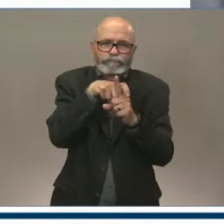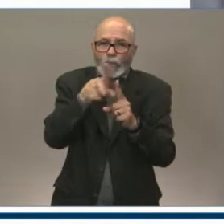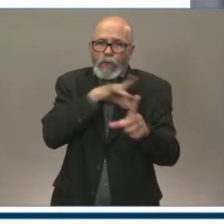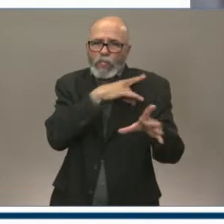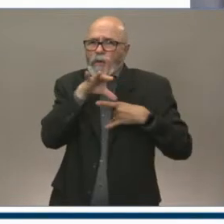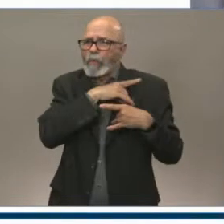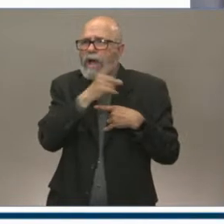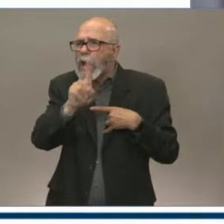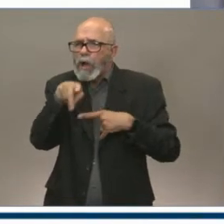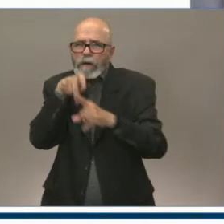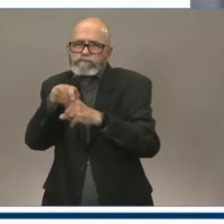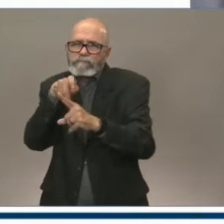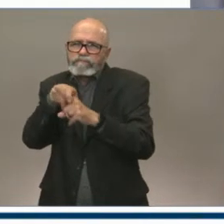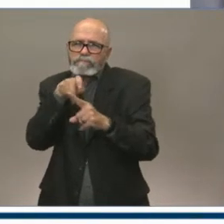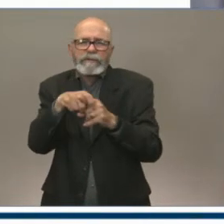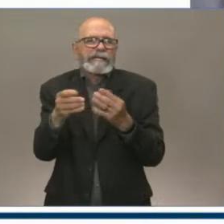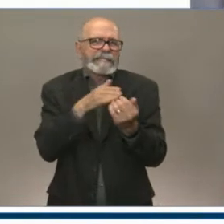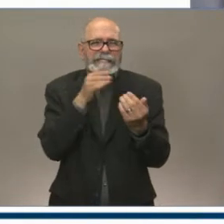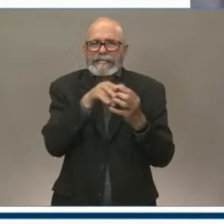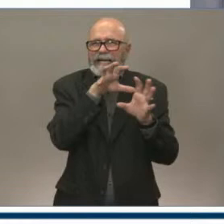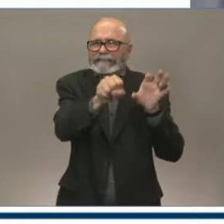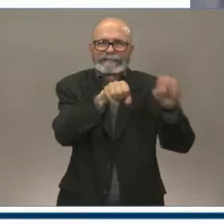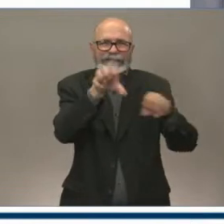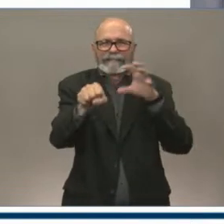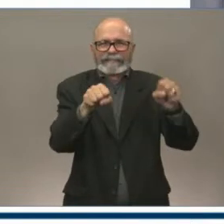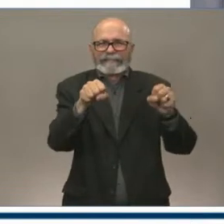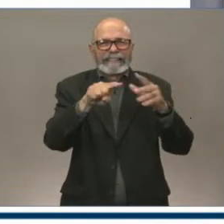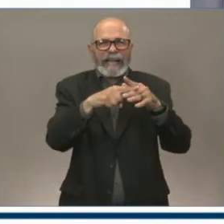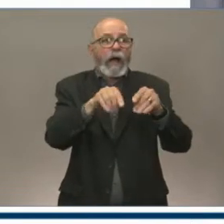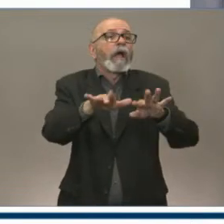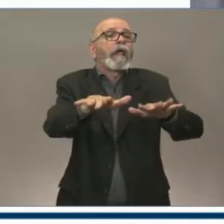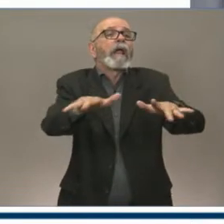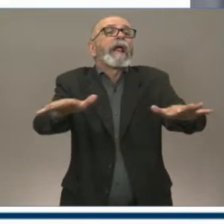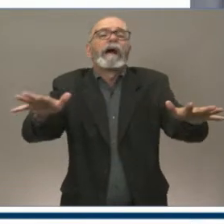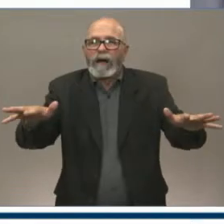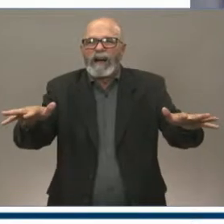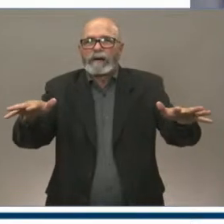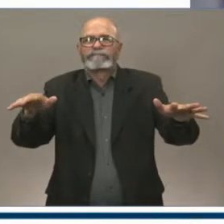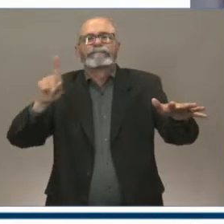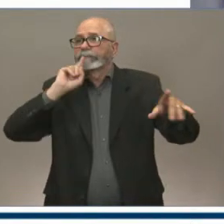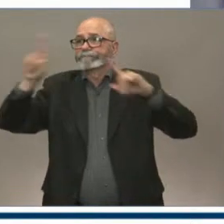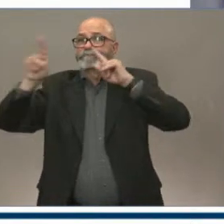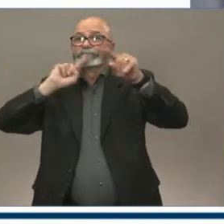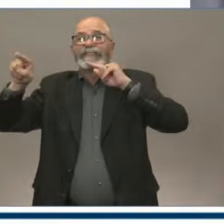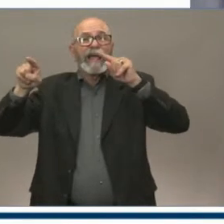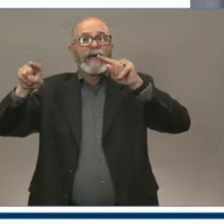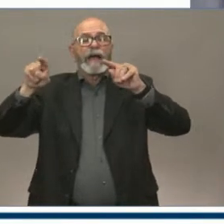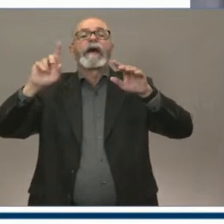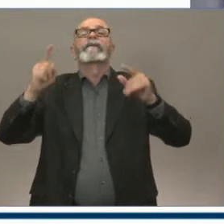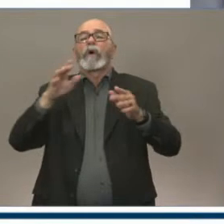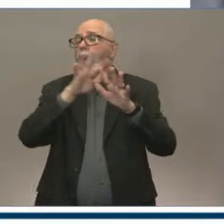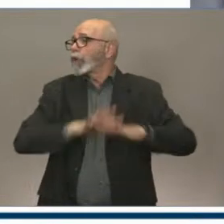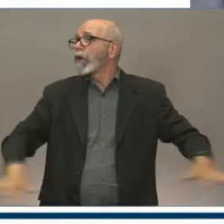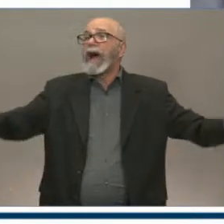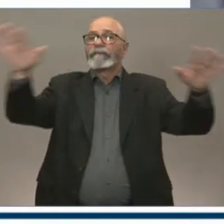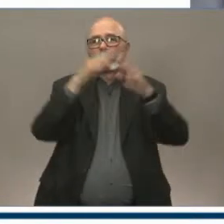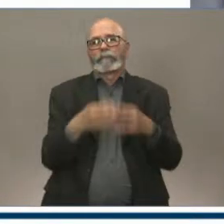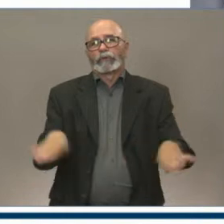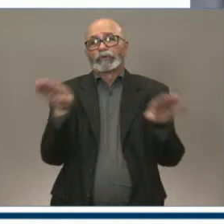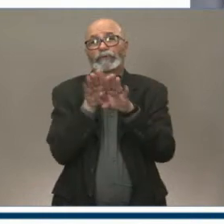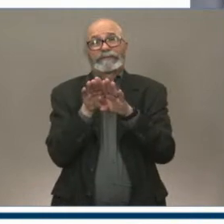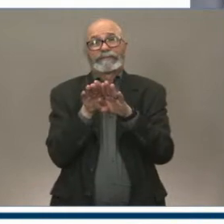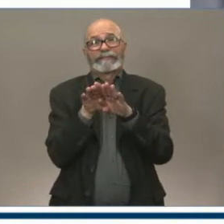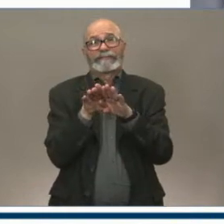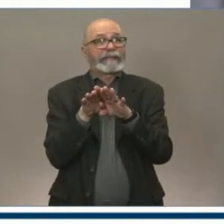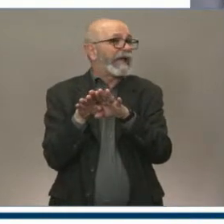this, beyond HRM even, to make sure that we're taking that approach. But again, we won't hesitate to use whatever means that we